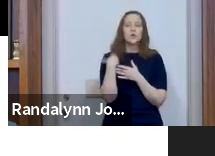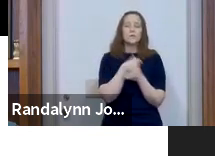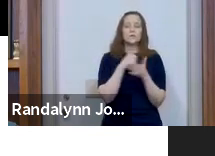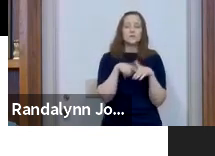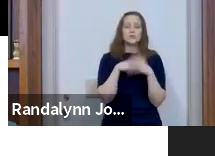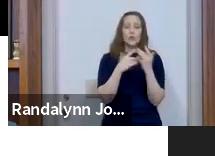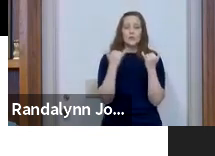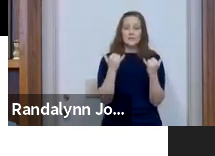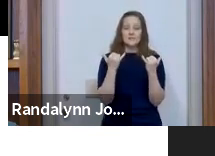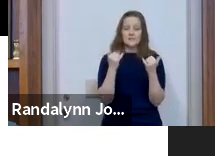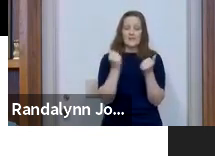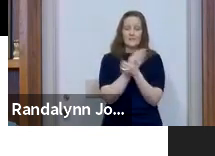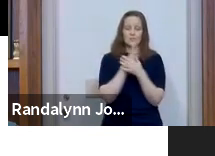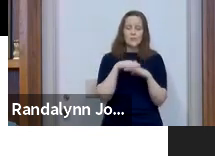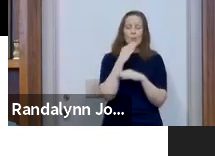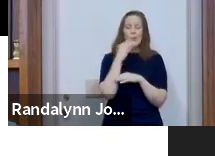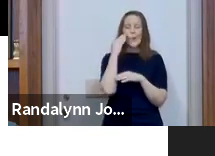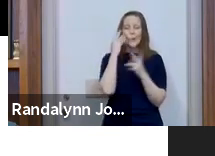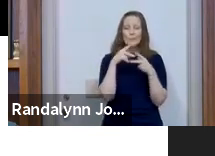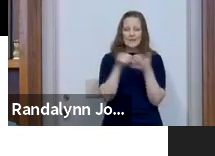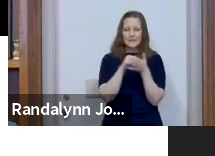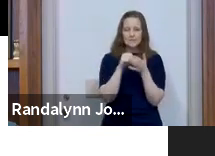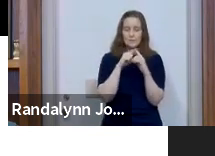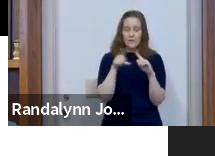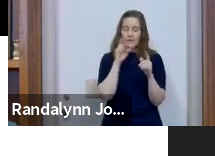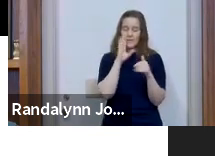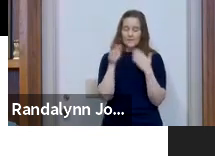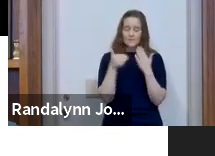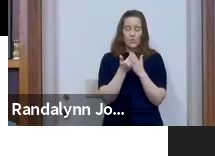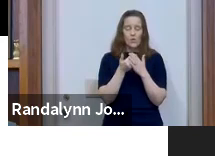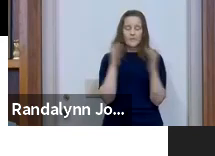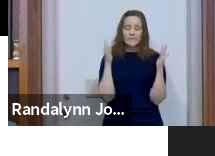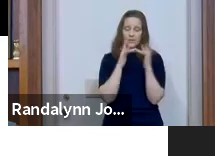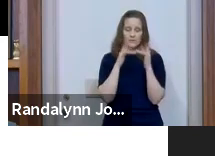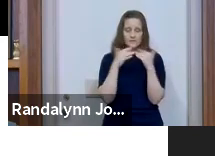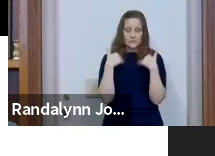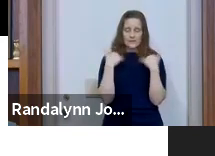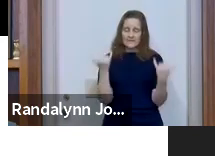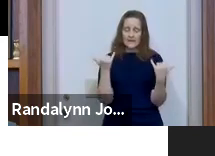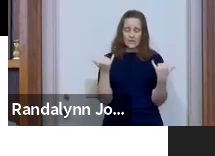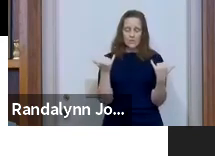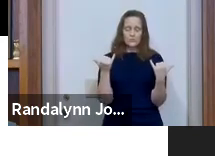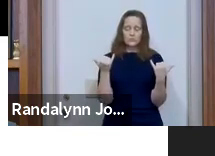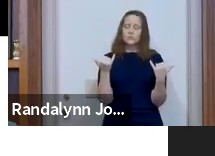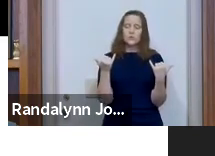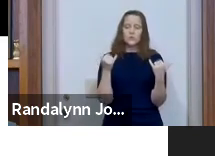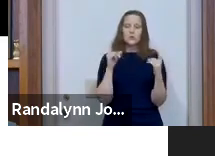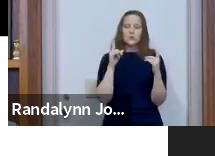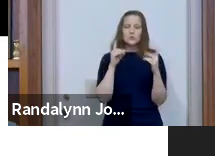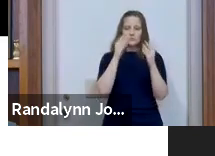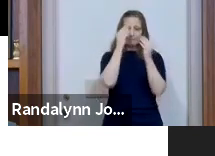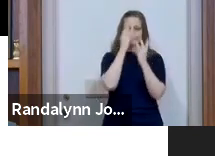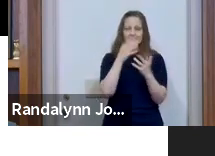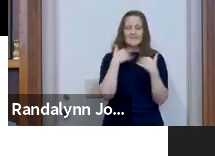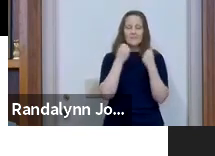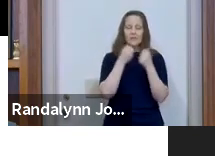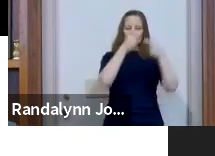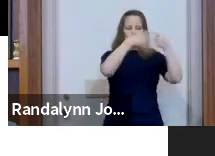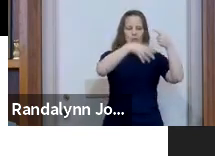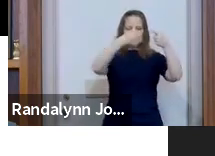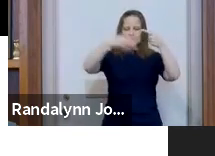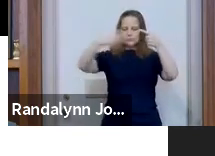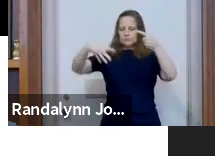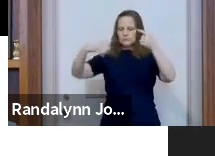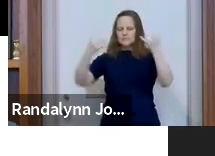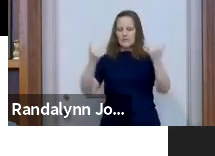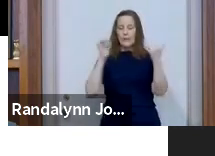site, everything was on the homepage, but because of how much content we have now, I just want to call your attention to the fact that there are a lot of drop-down menus now